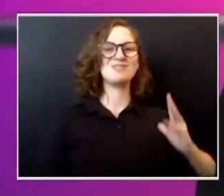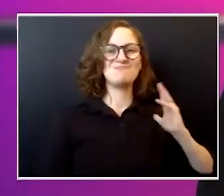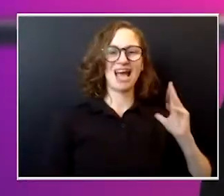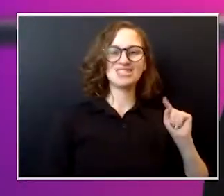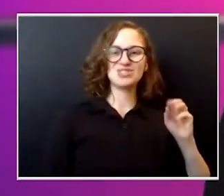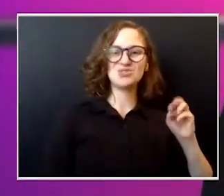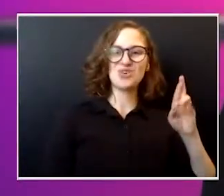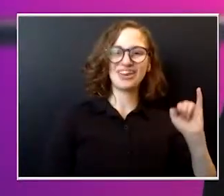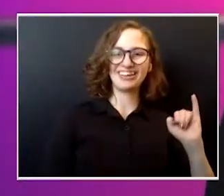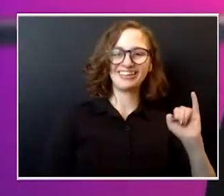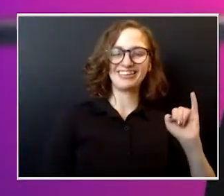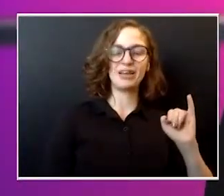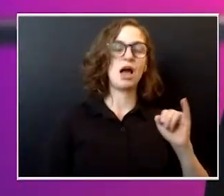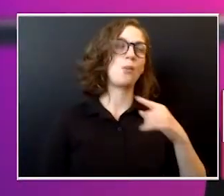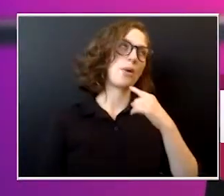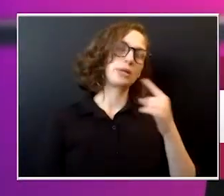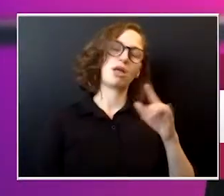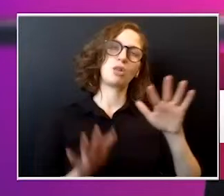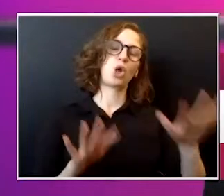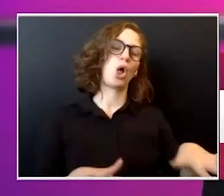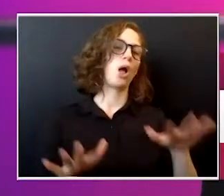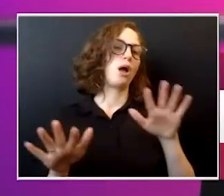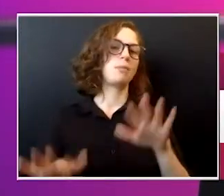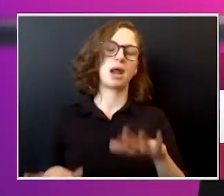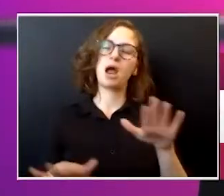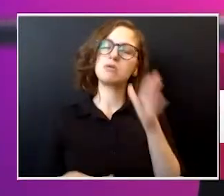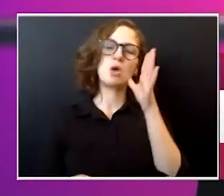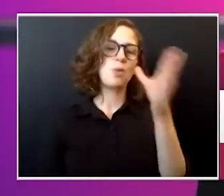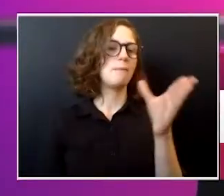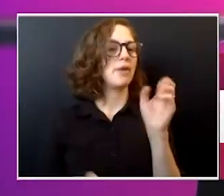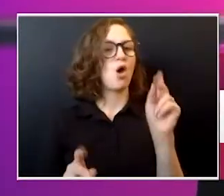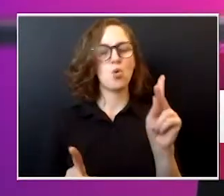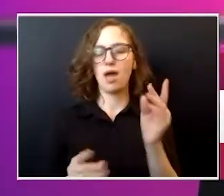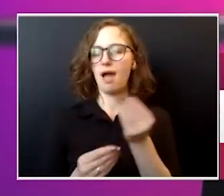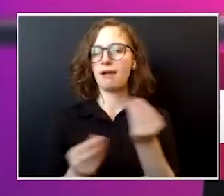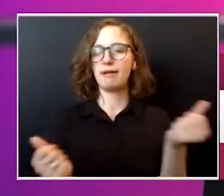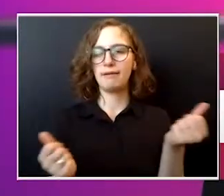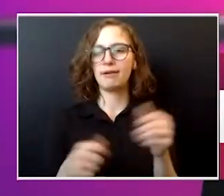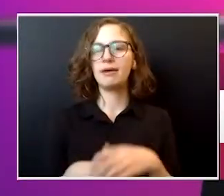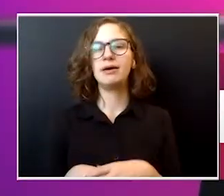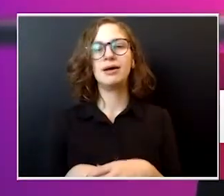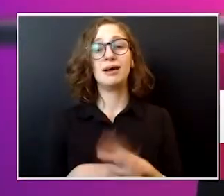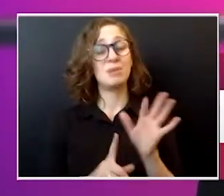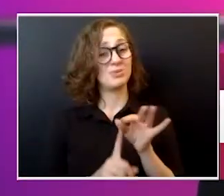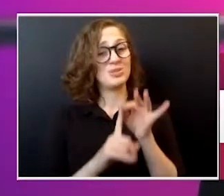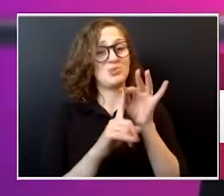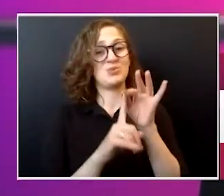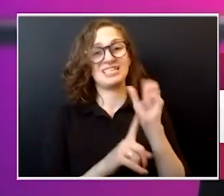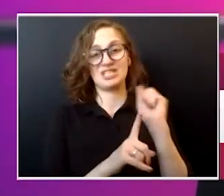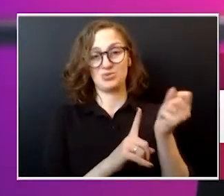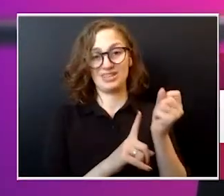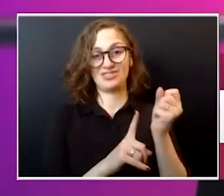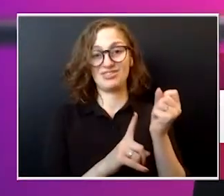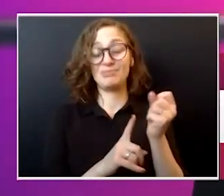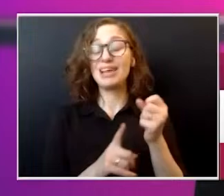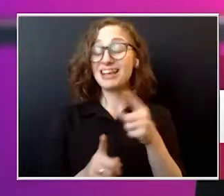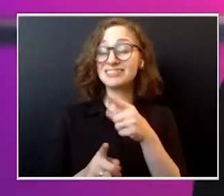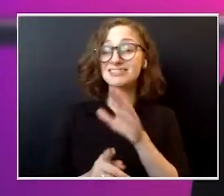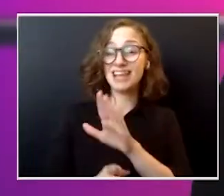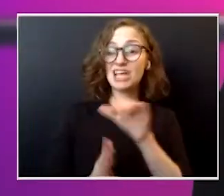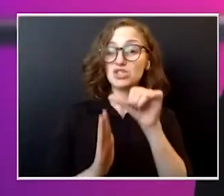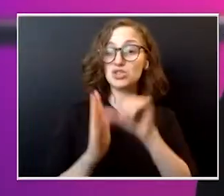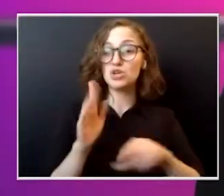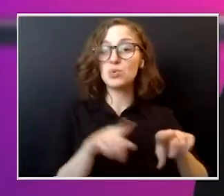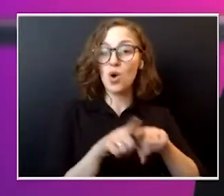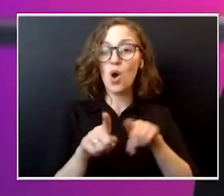be okay. I just, you know, it was a unique situation because when Todd was getting his surgery, it was COVID, so I wasn't allowed to have anyone with me at